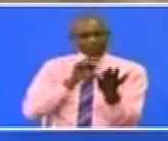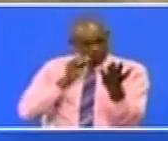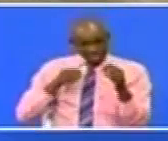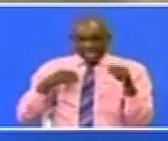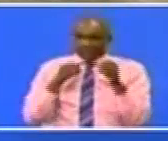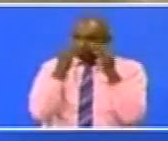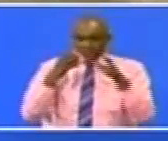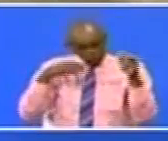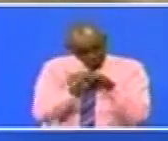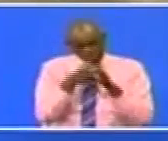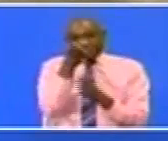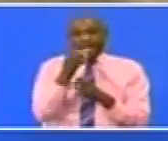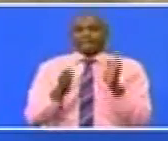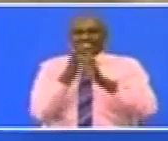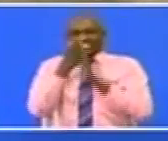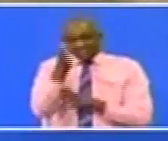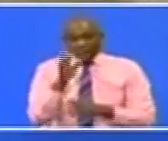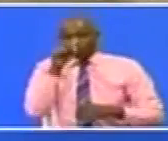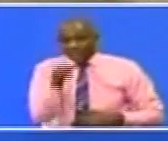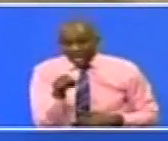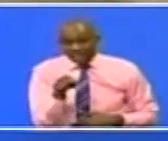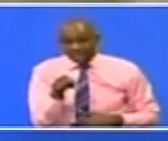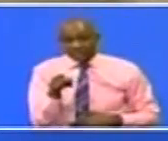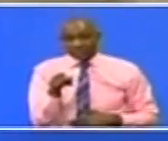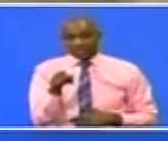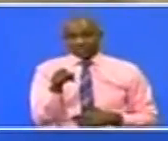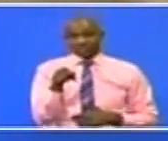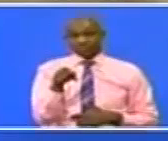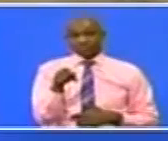the emergency interface. Then from there,